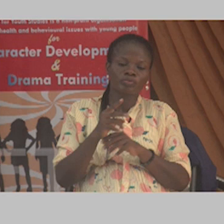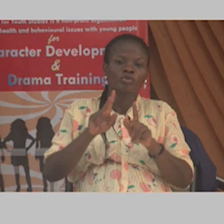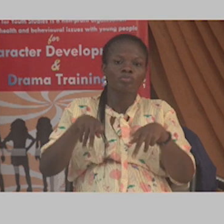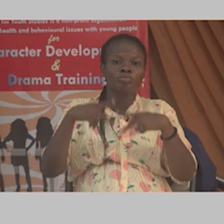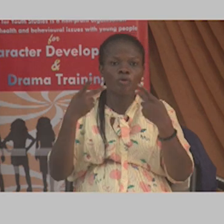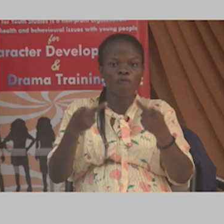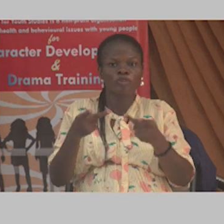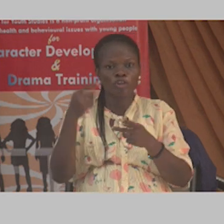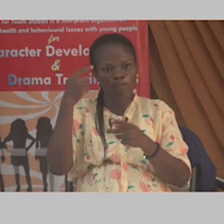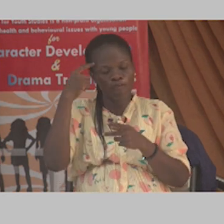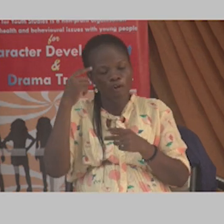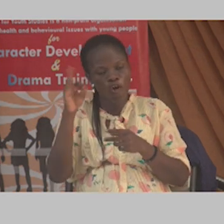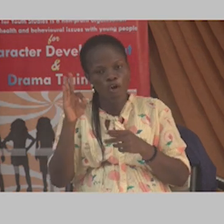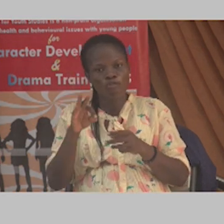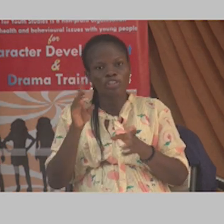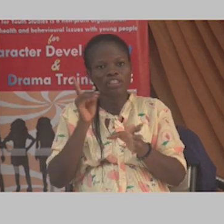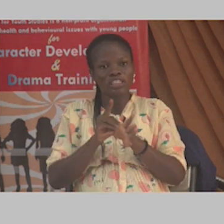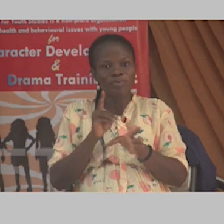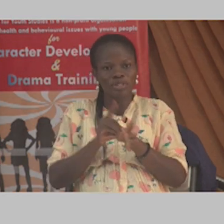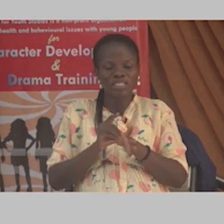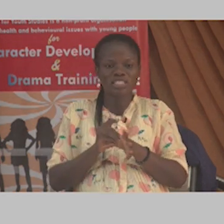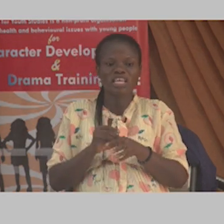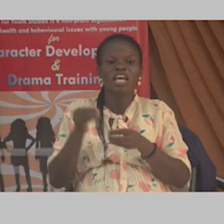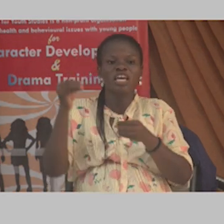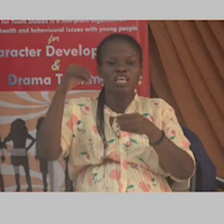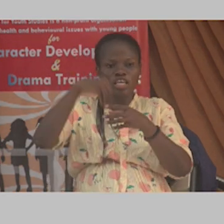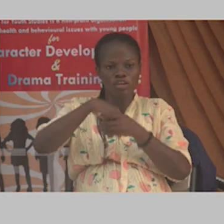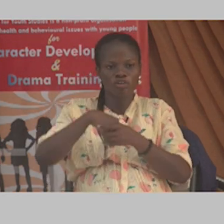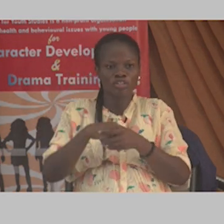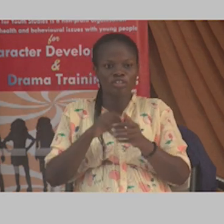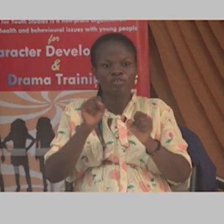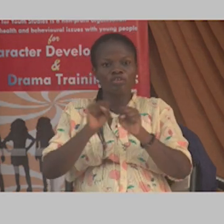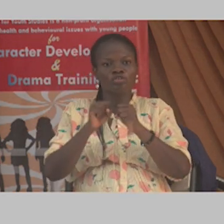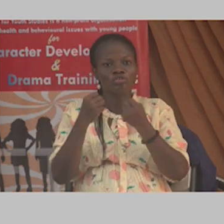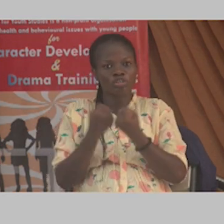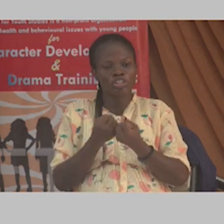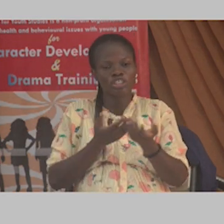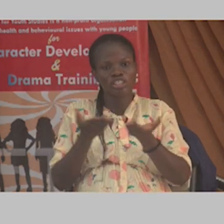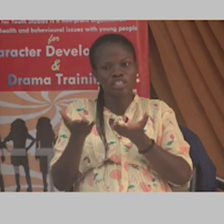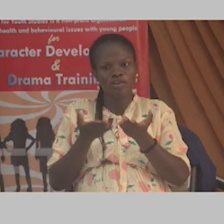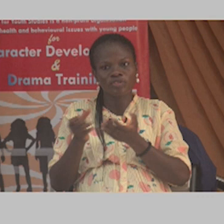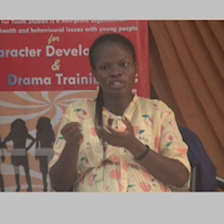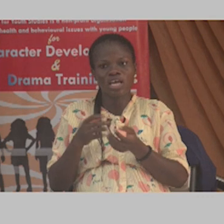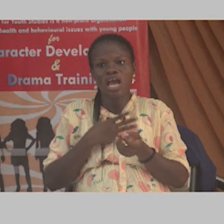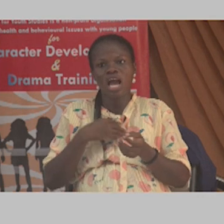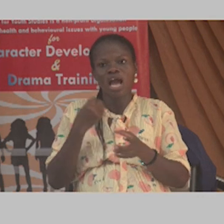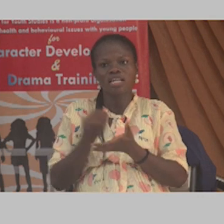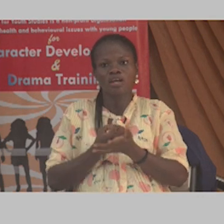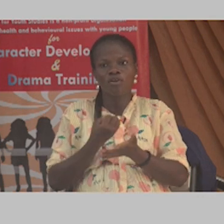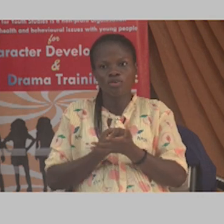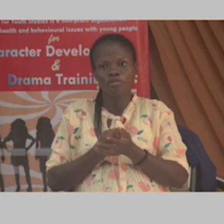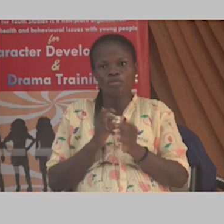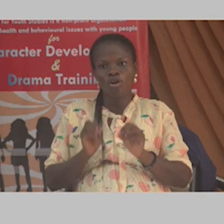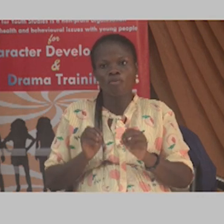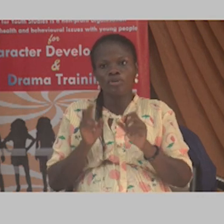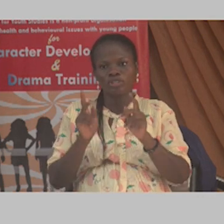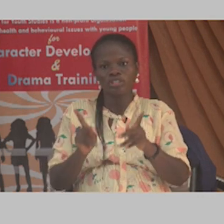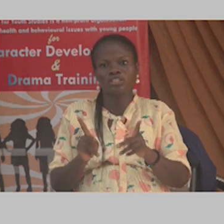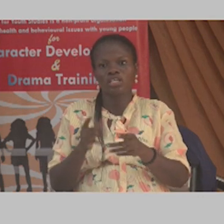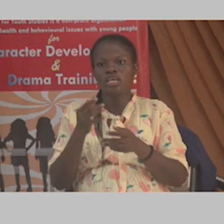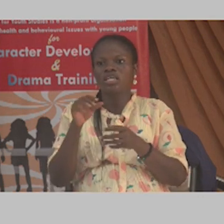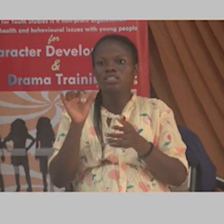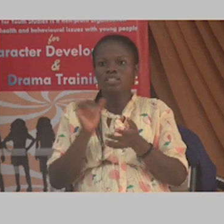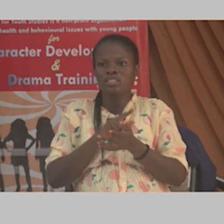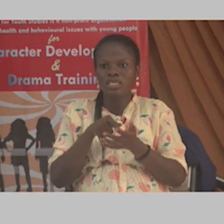of disability inclusive social services and economic opportunities, such as the